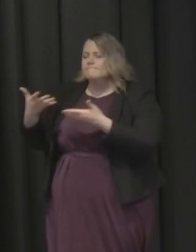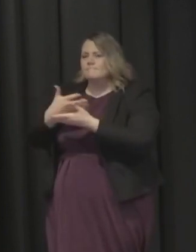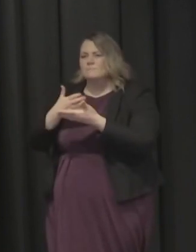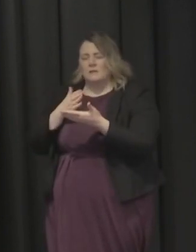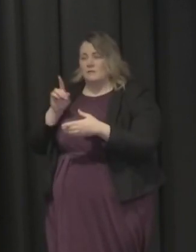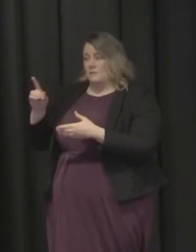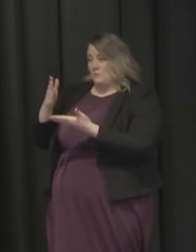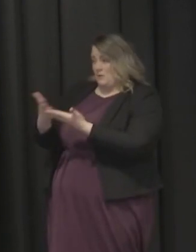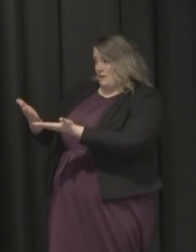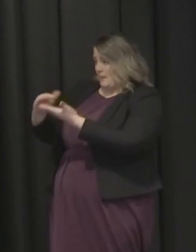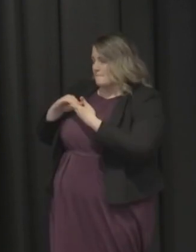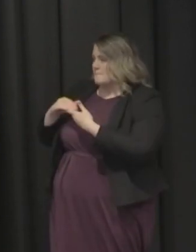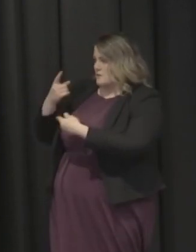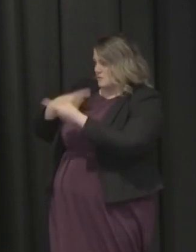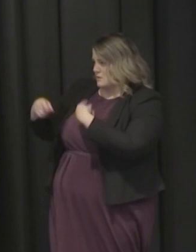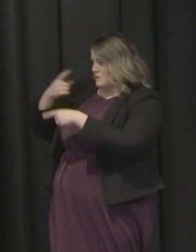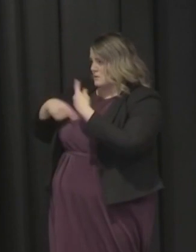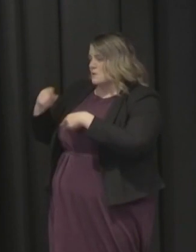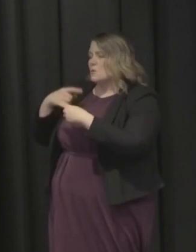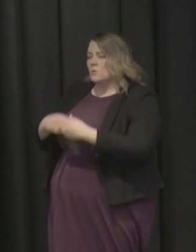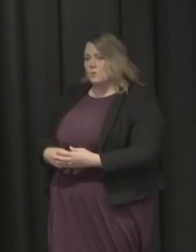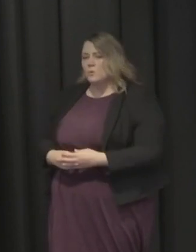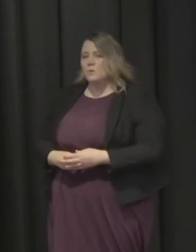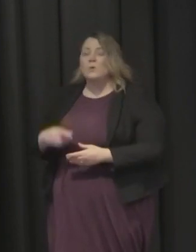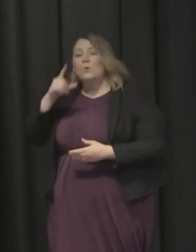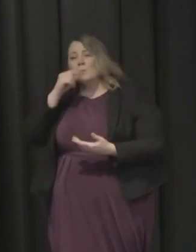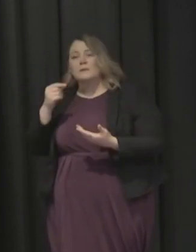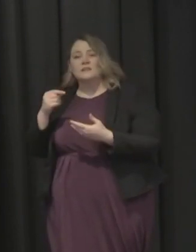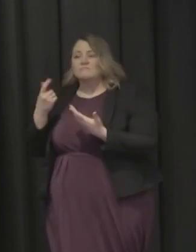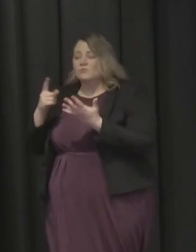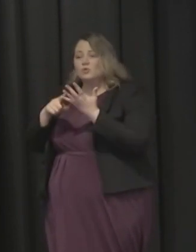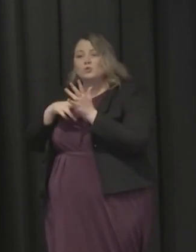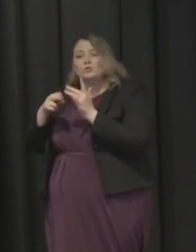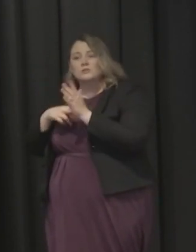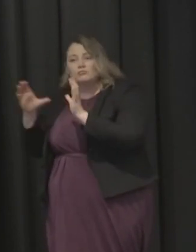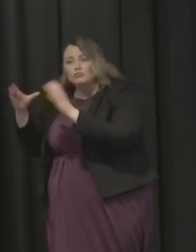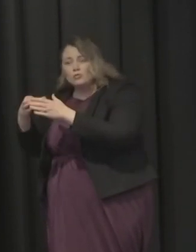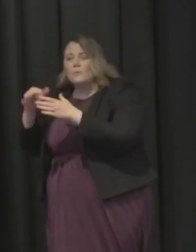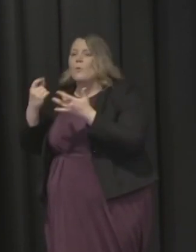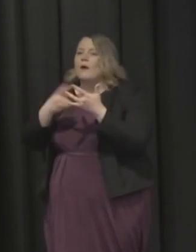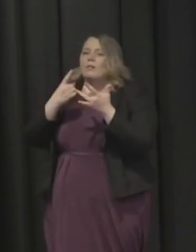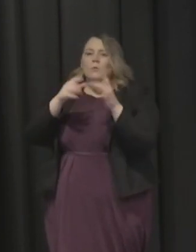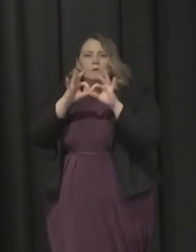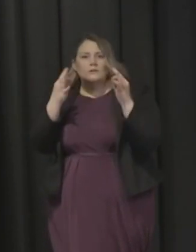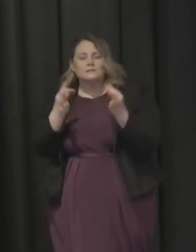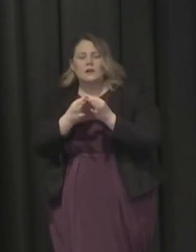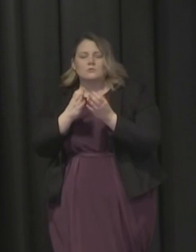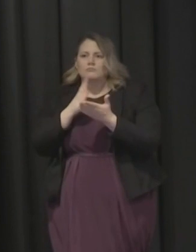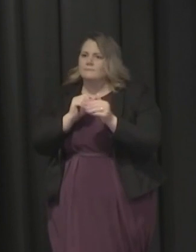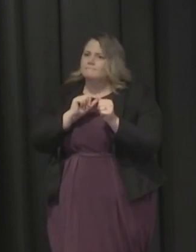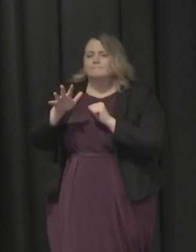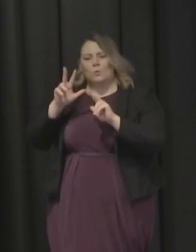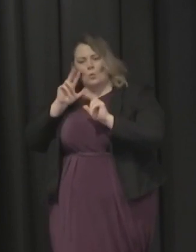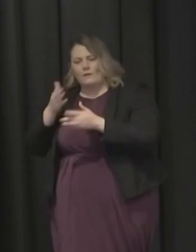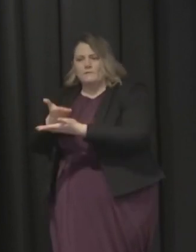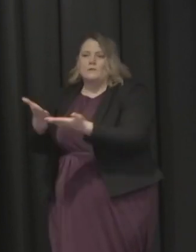cash grants to thousands of operators who've been playing a key role in the fight against the Delta variant, and